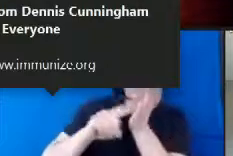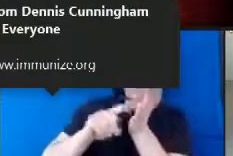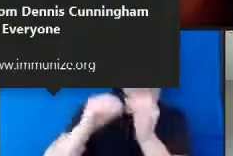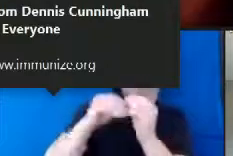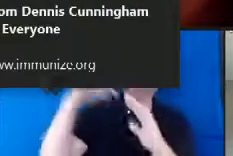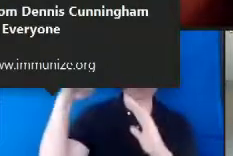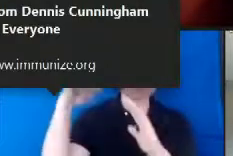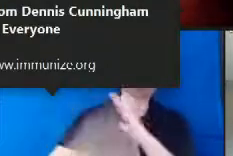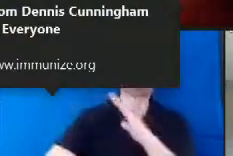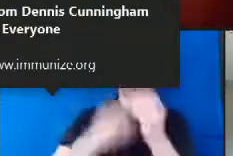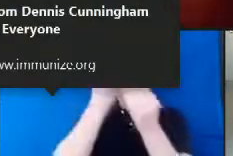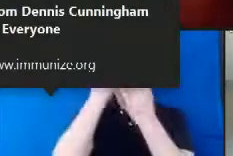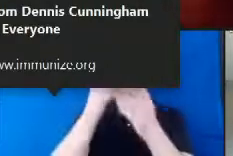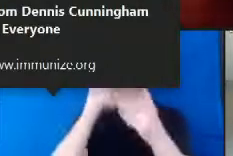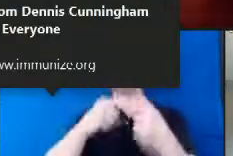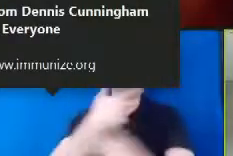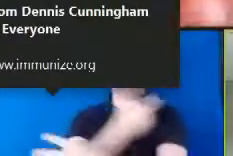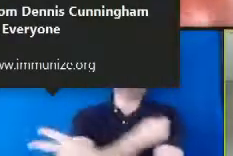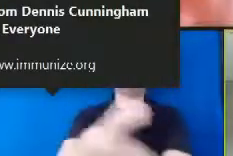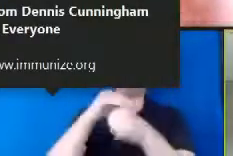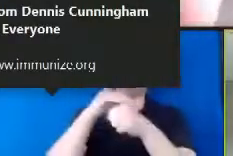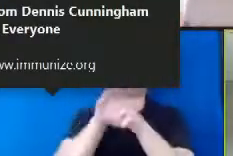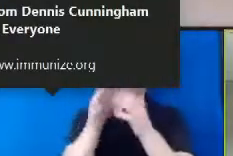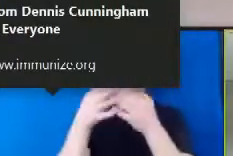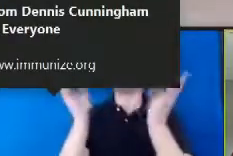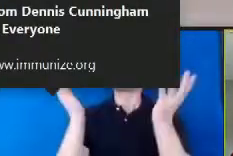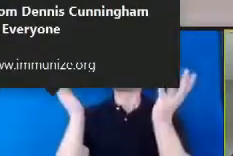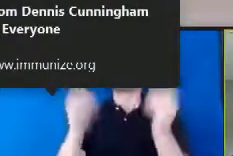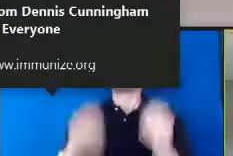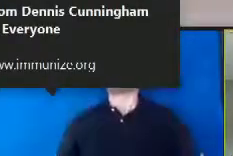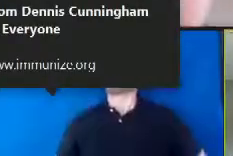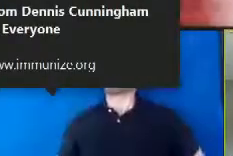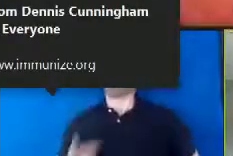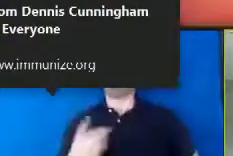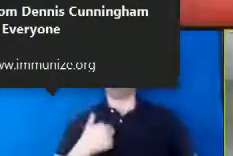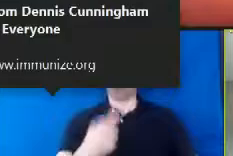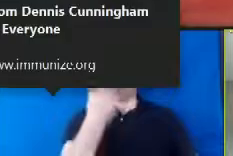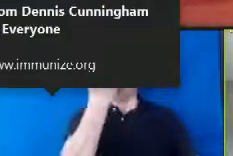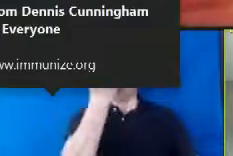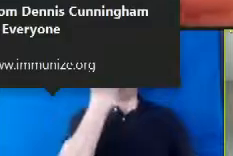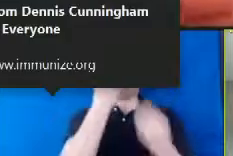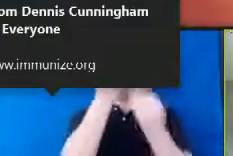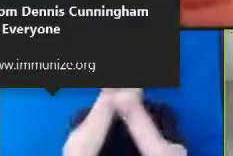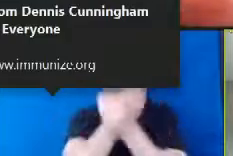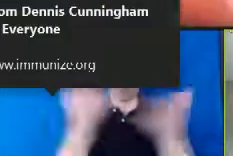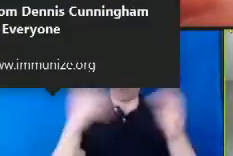just in general? So I just typed up one. It's called